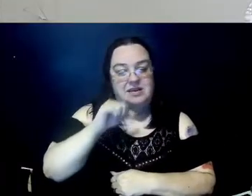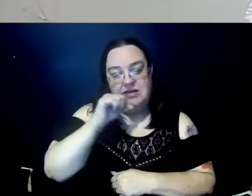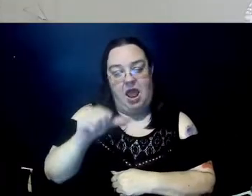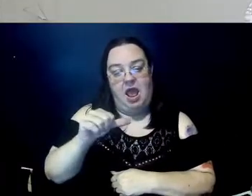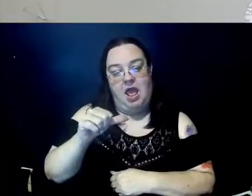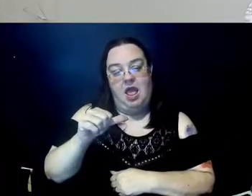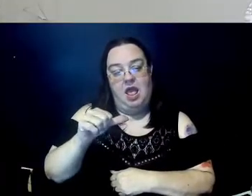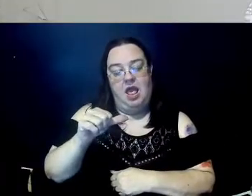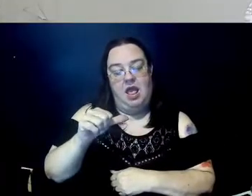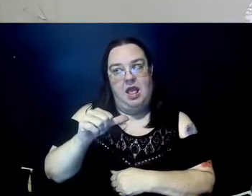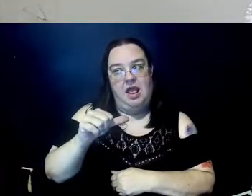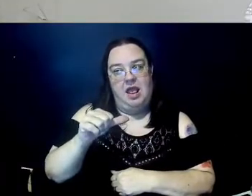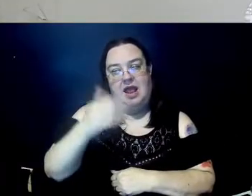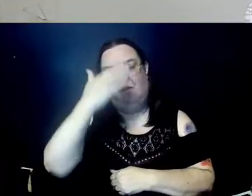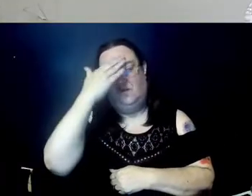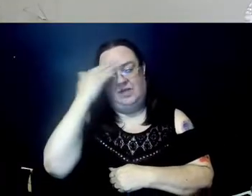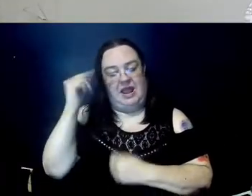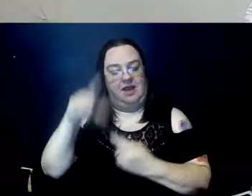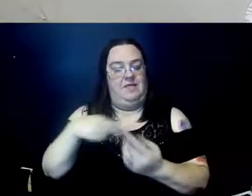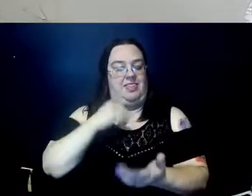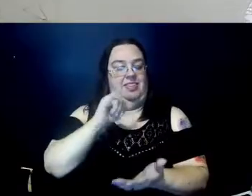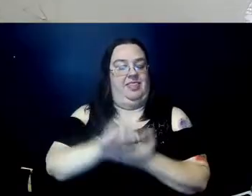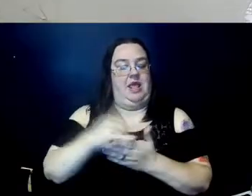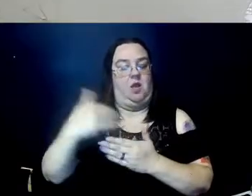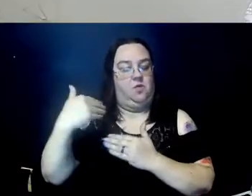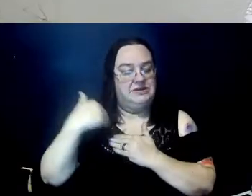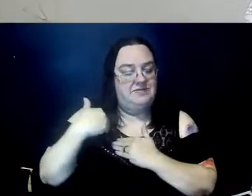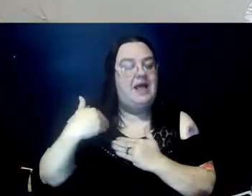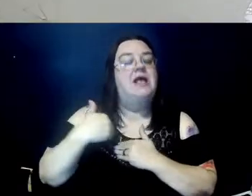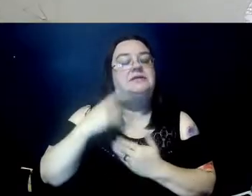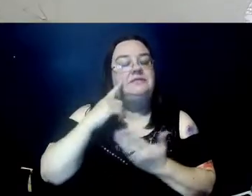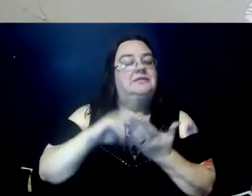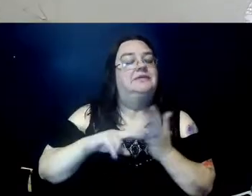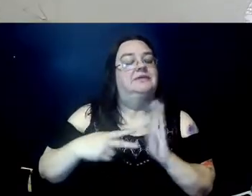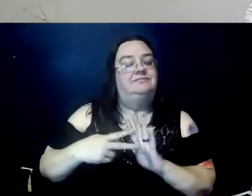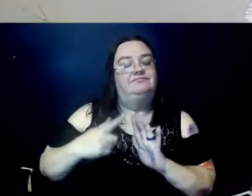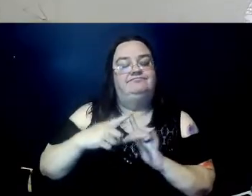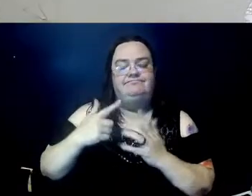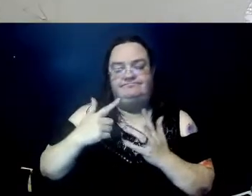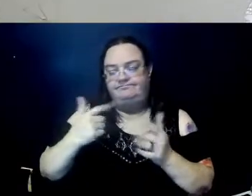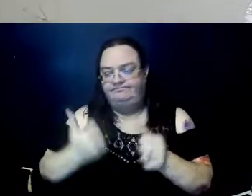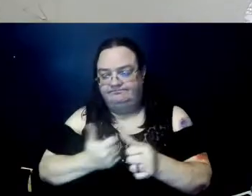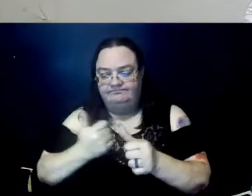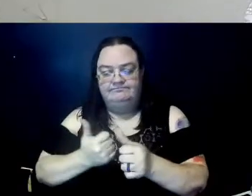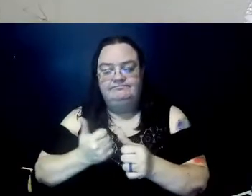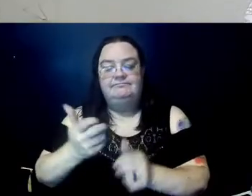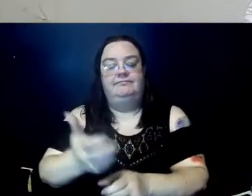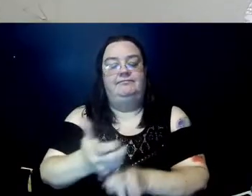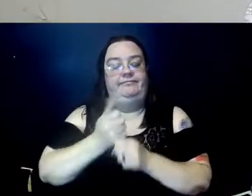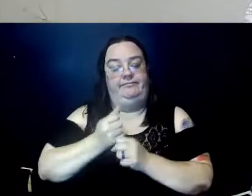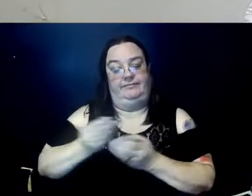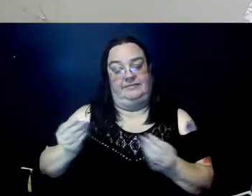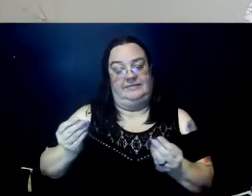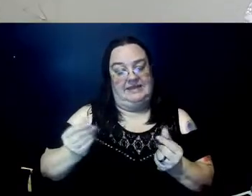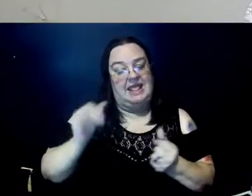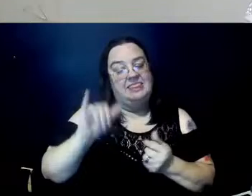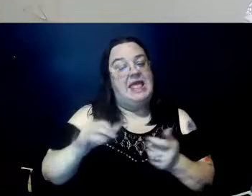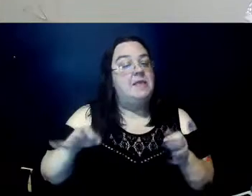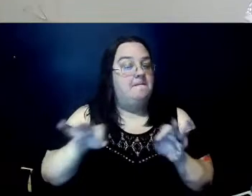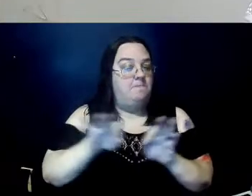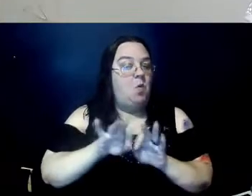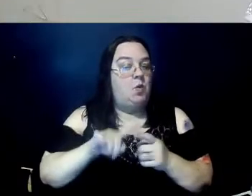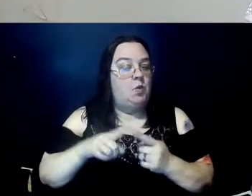that responsibility for pursuing the acquisition of land that is important to